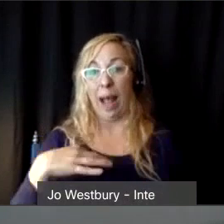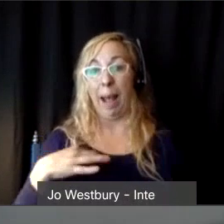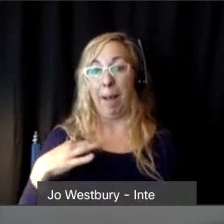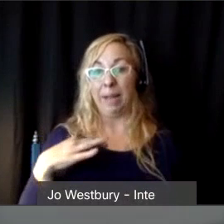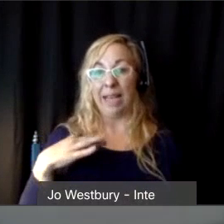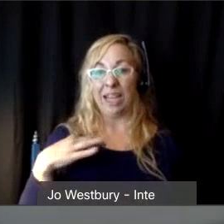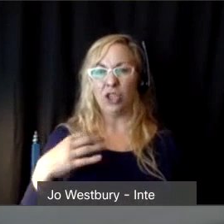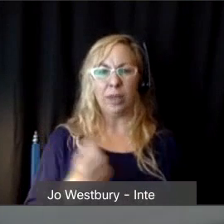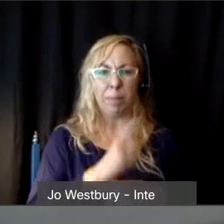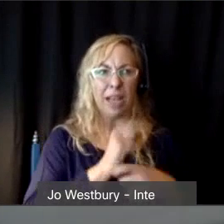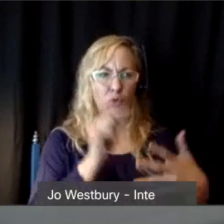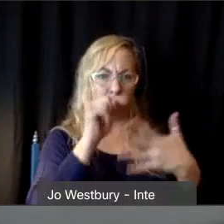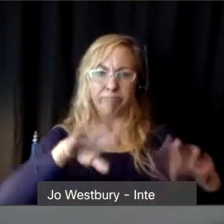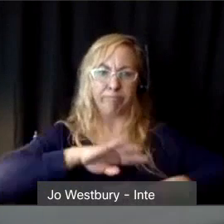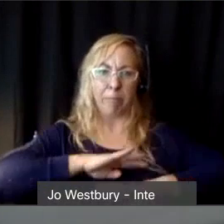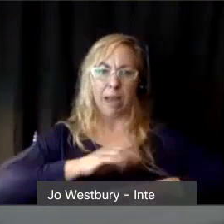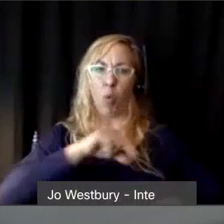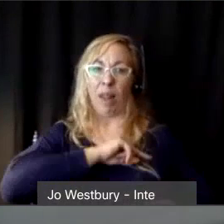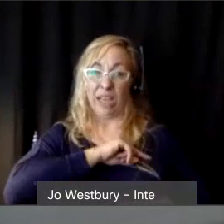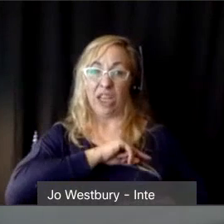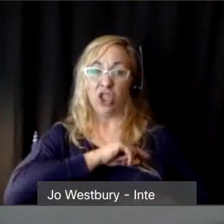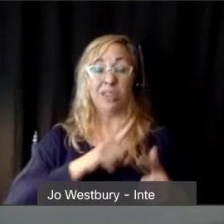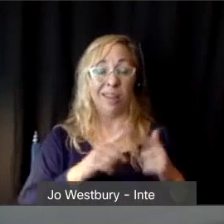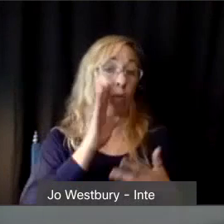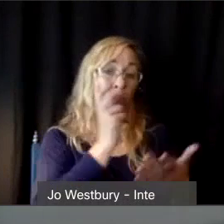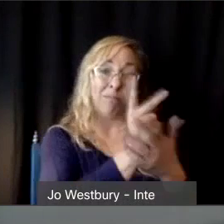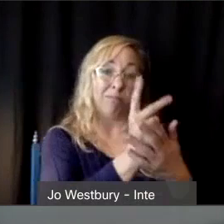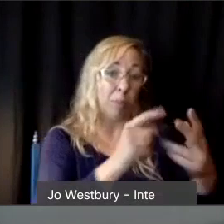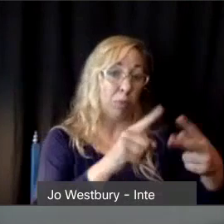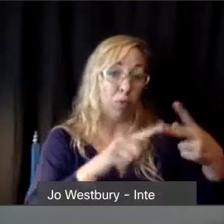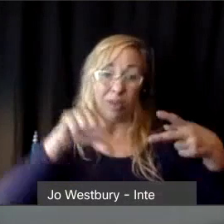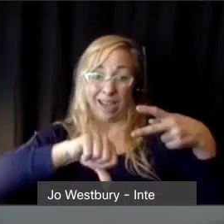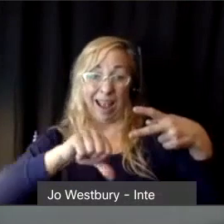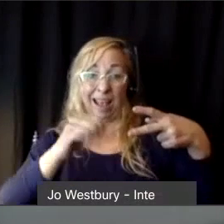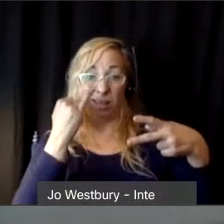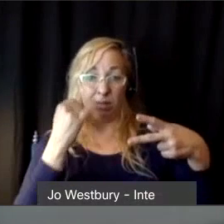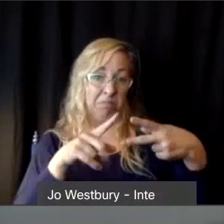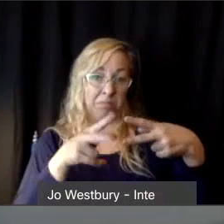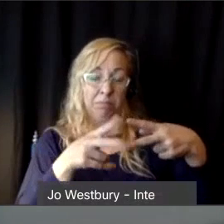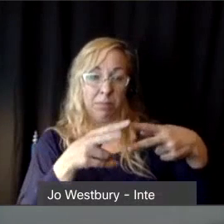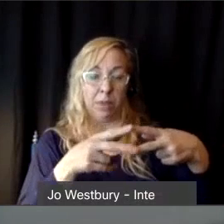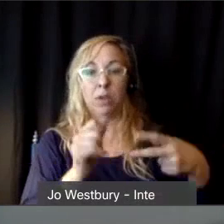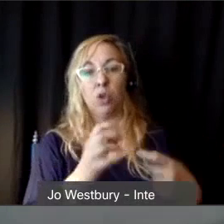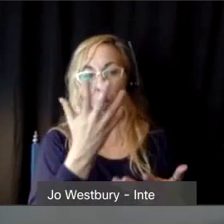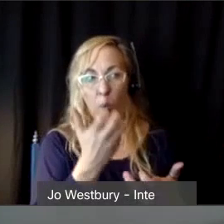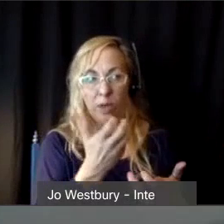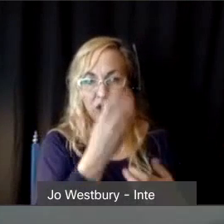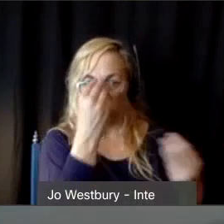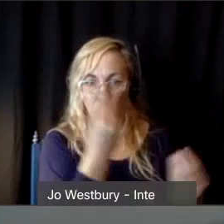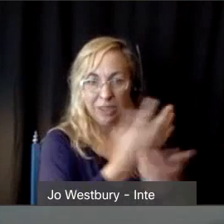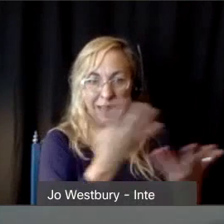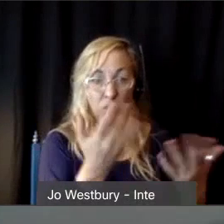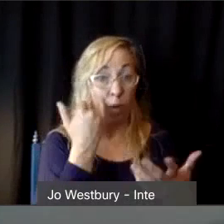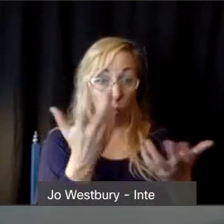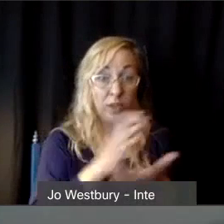necessary qualifications and then approve or deny as necessary. So I just want to make that clear. To become an assistive technology